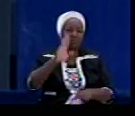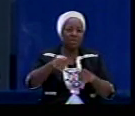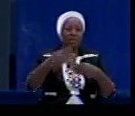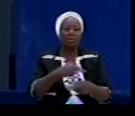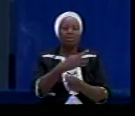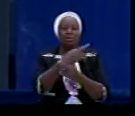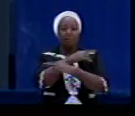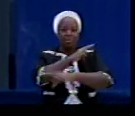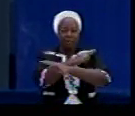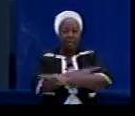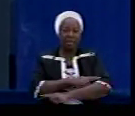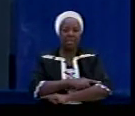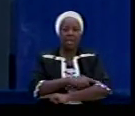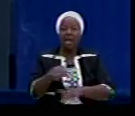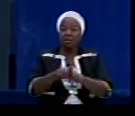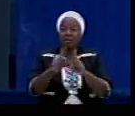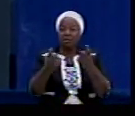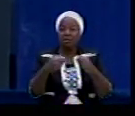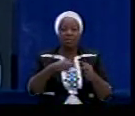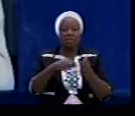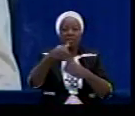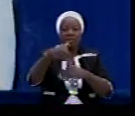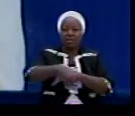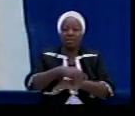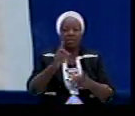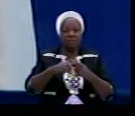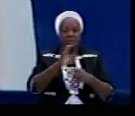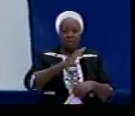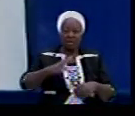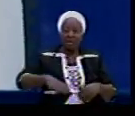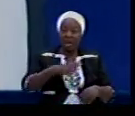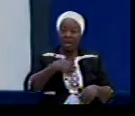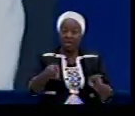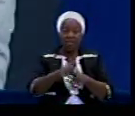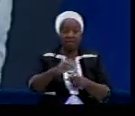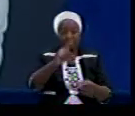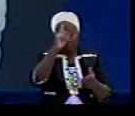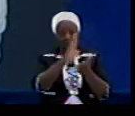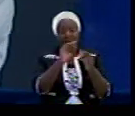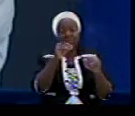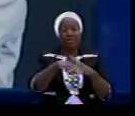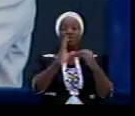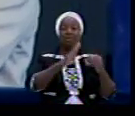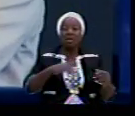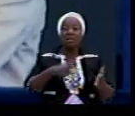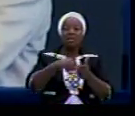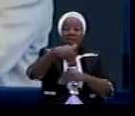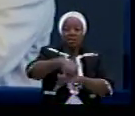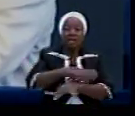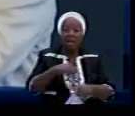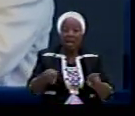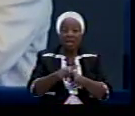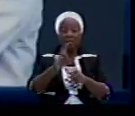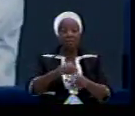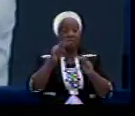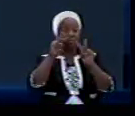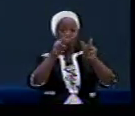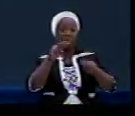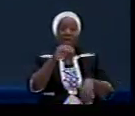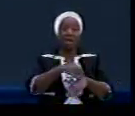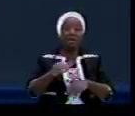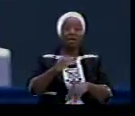come tonight to Christ, as you believe in Christ tonight, as you look at Calvary,